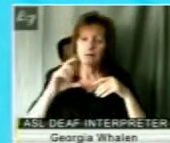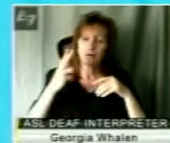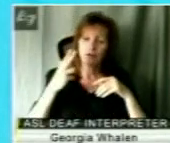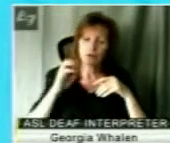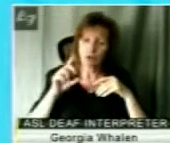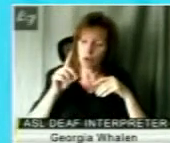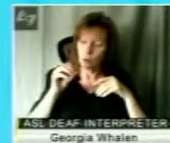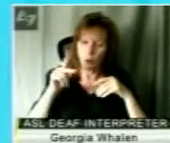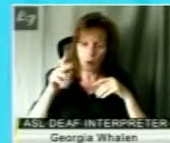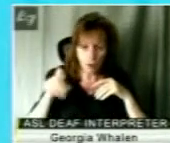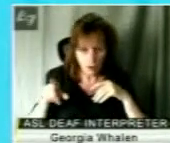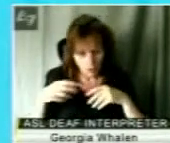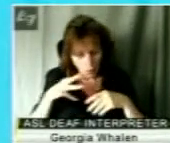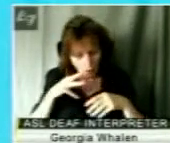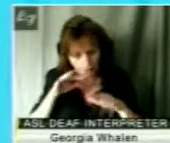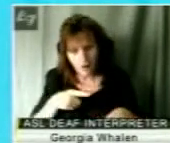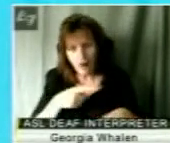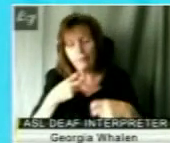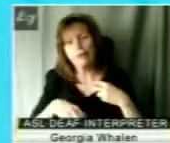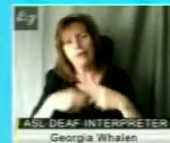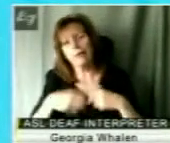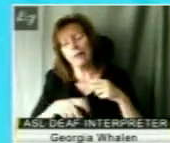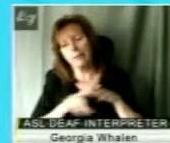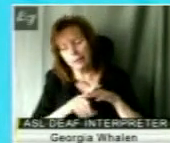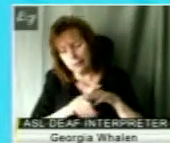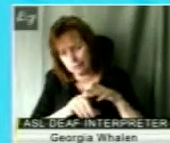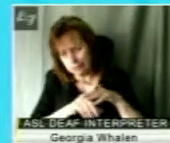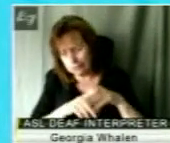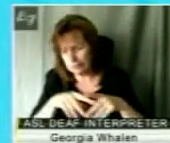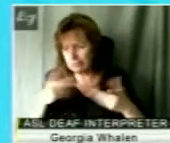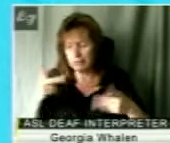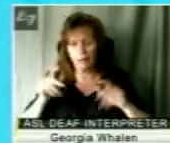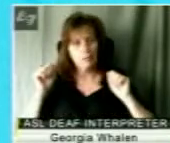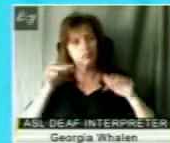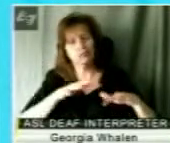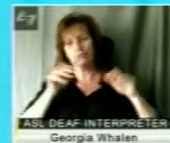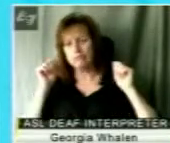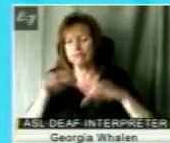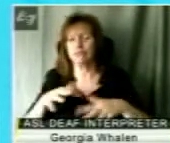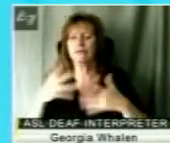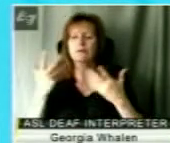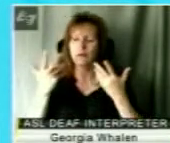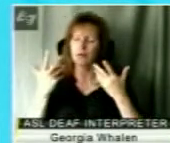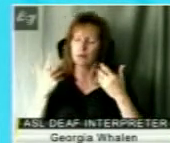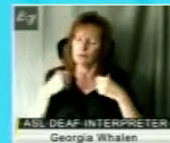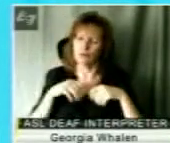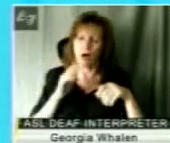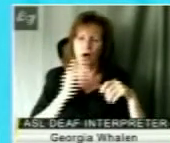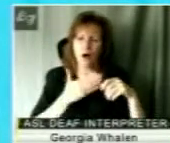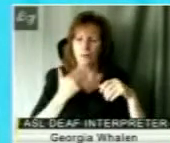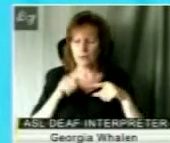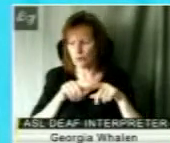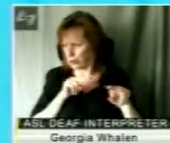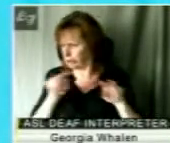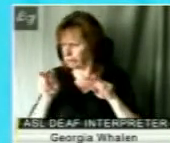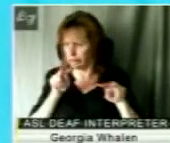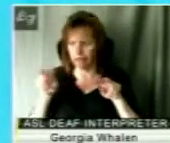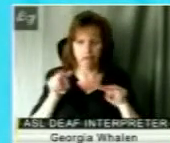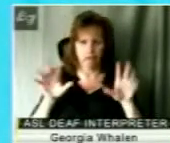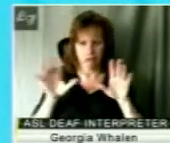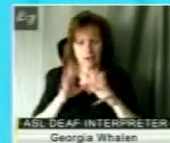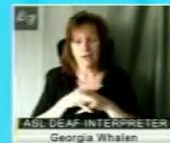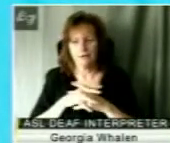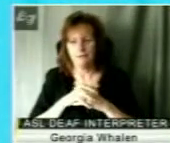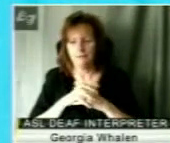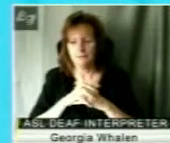enforcement areas as well. So we're seeing a growing number of that, and we're trying to get to as many of them as we can. Okay, thank